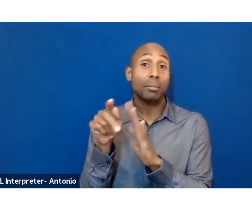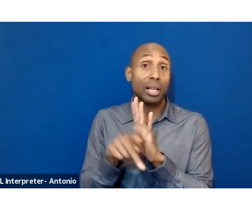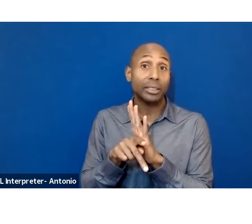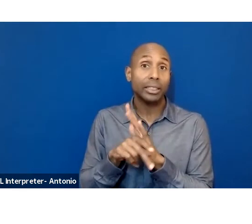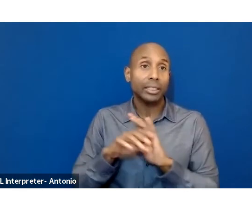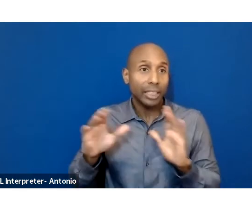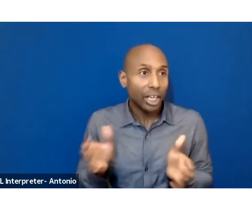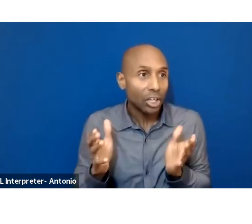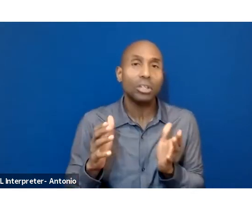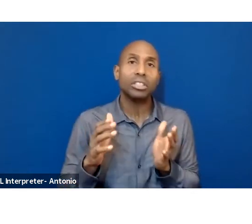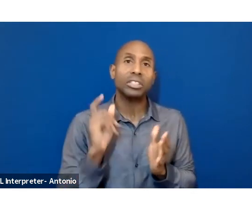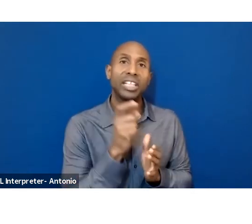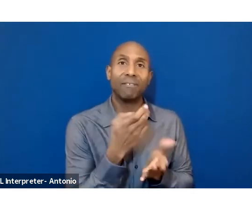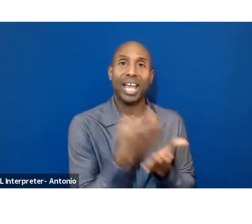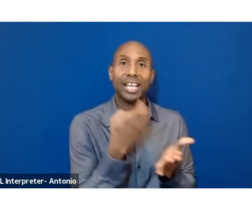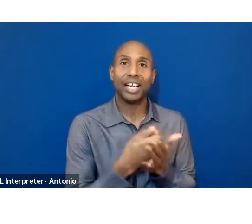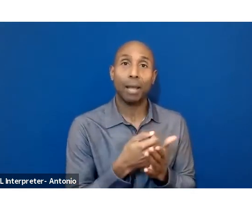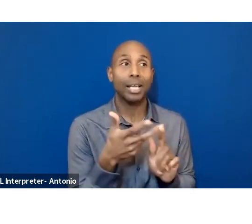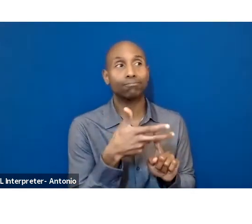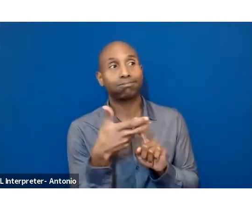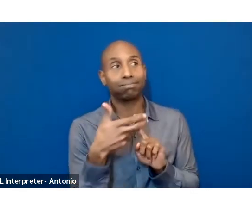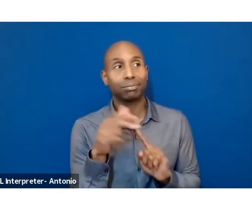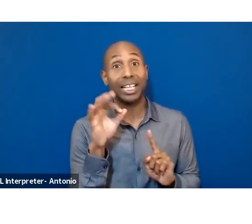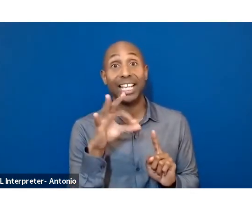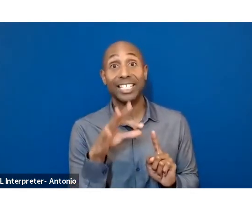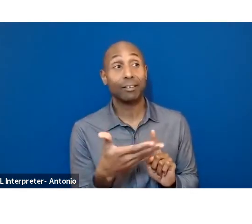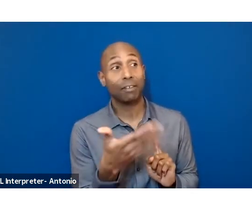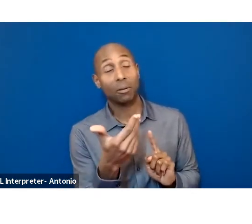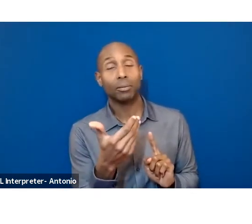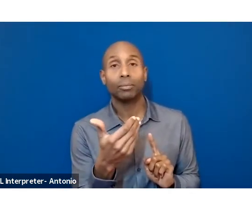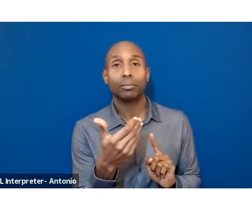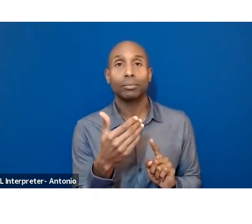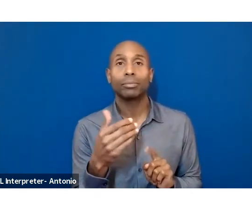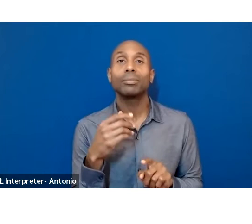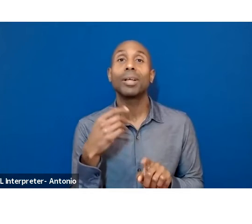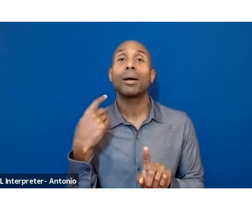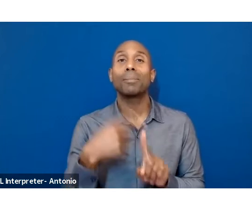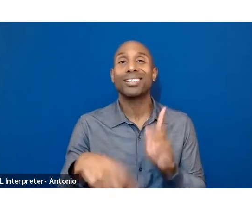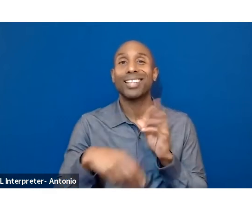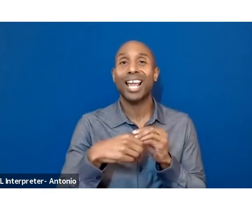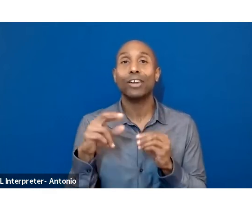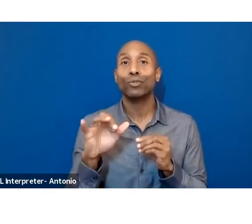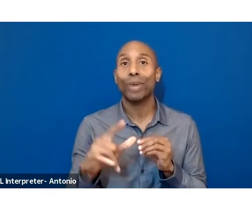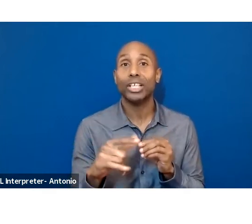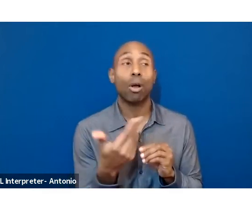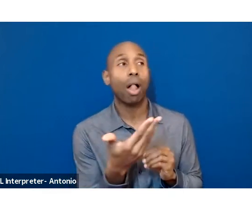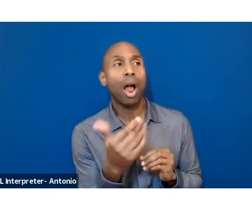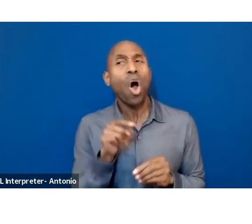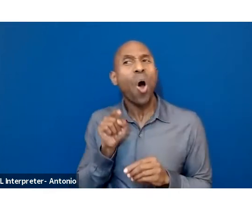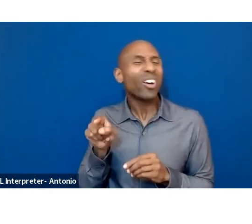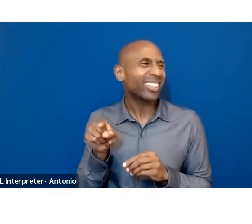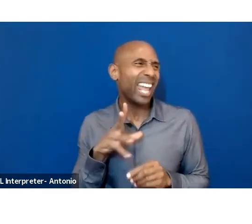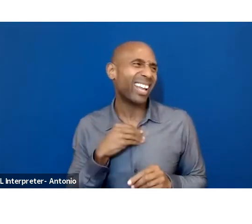economic incentives, but also racial and gender incentives for Western corporations to offshore their production, right? The